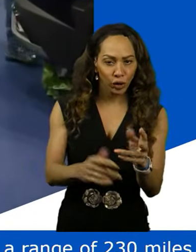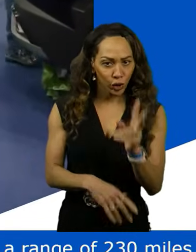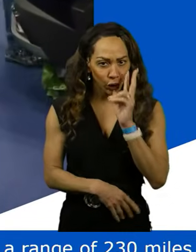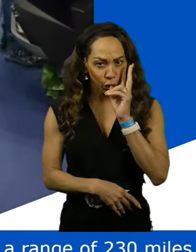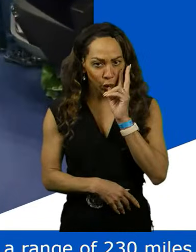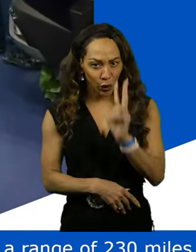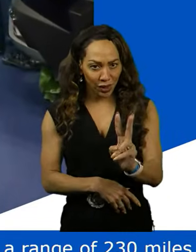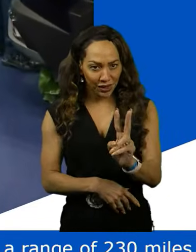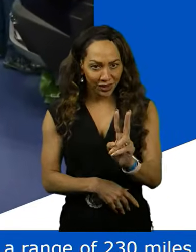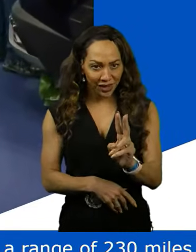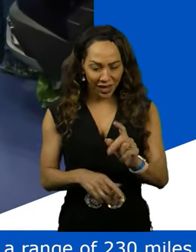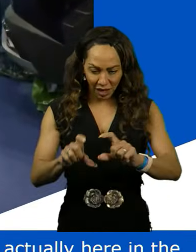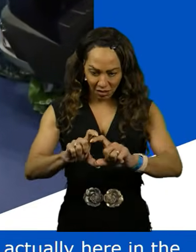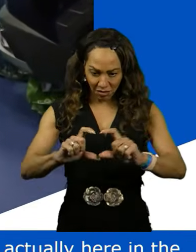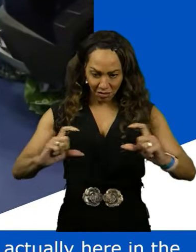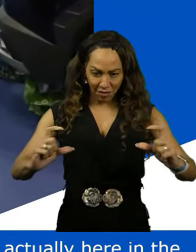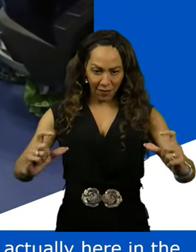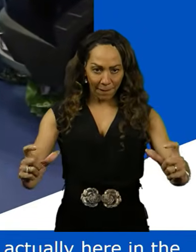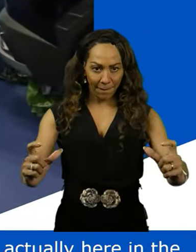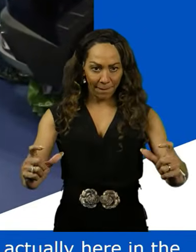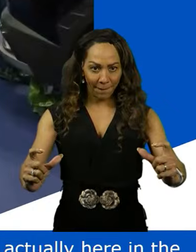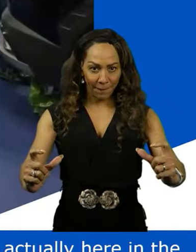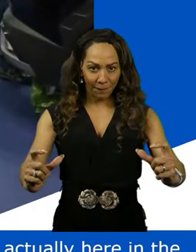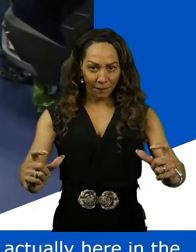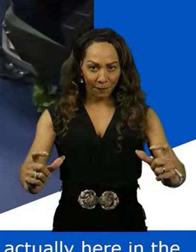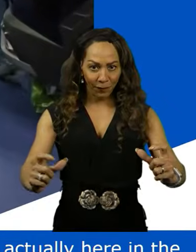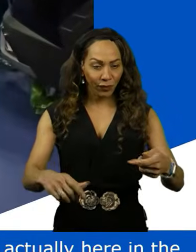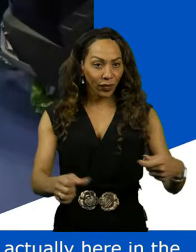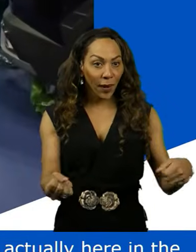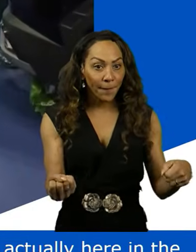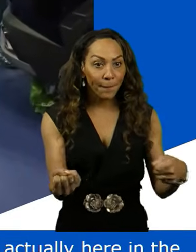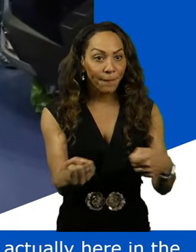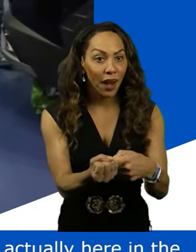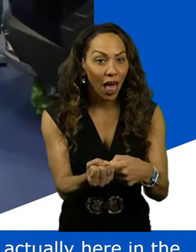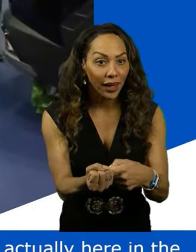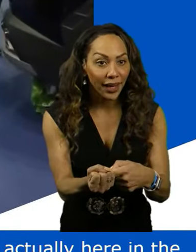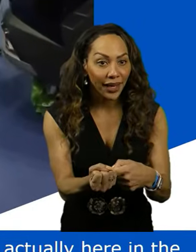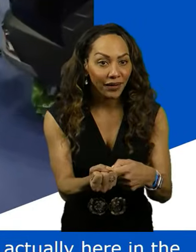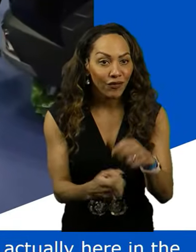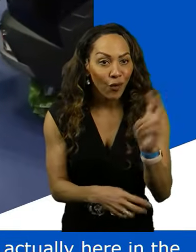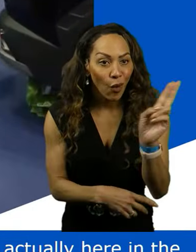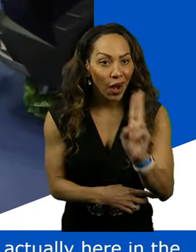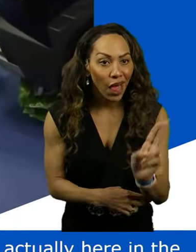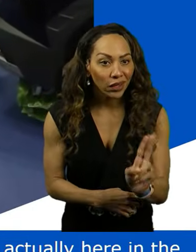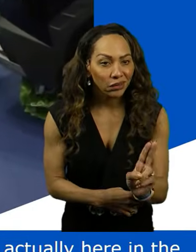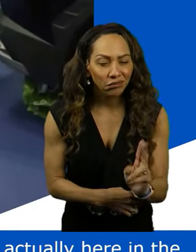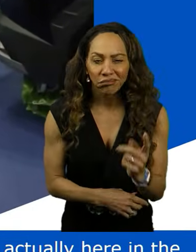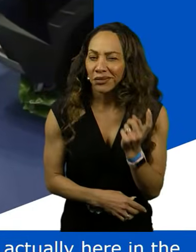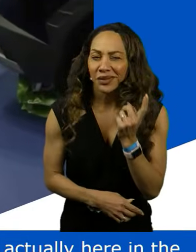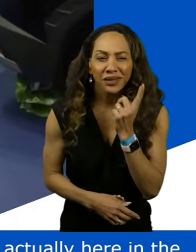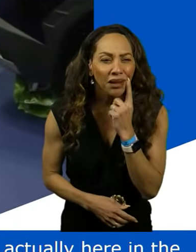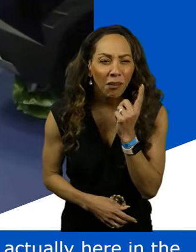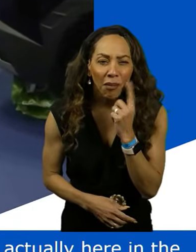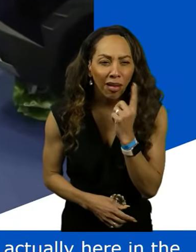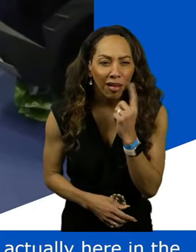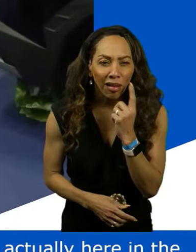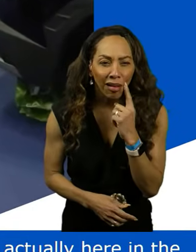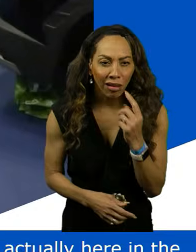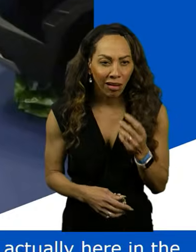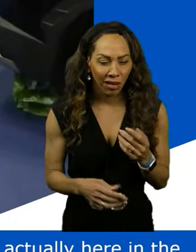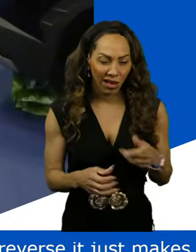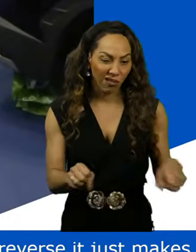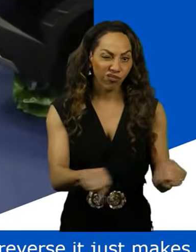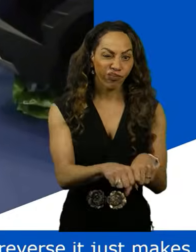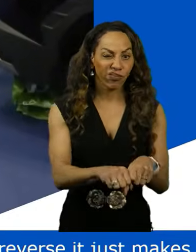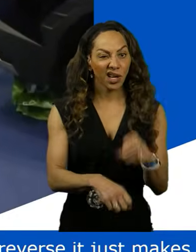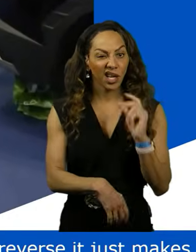to access. It means that you can simply drive up, easily plug in, so you don't have to reverse or anything. It just makes it easy to plug in and go. And